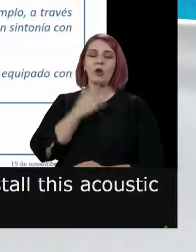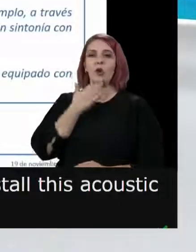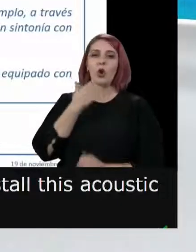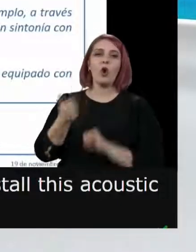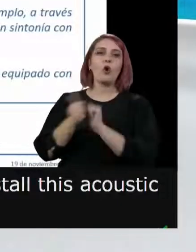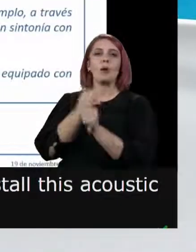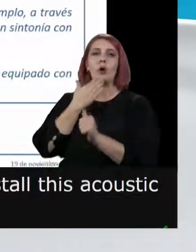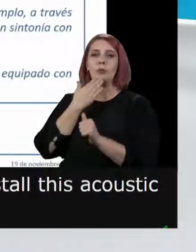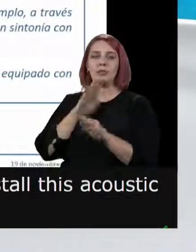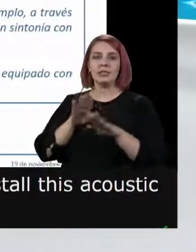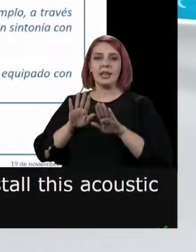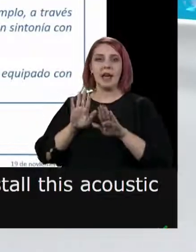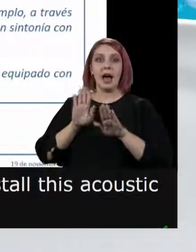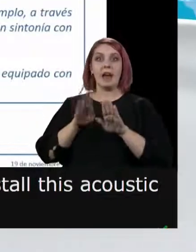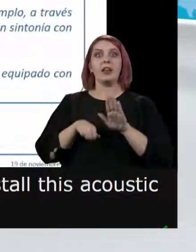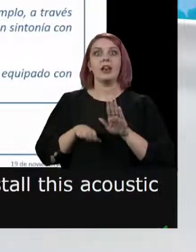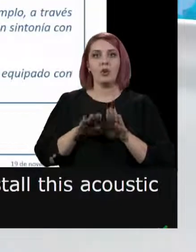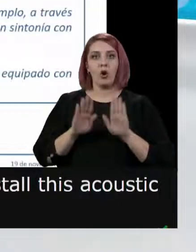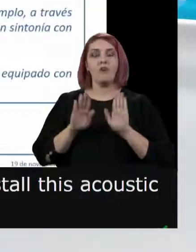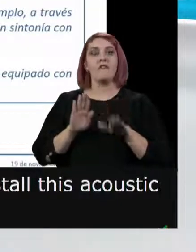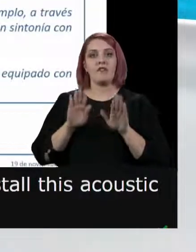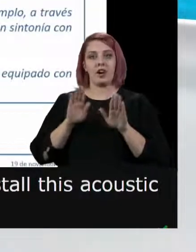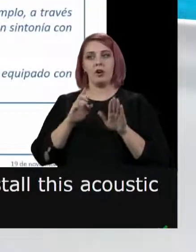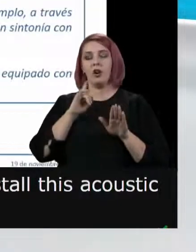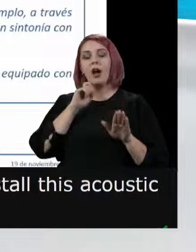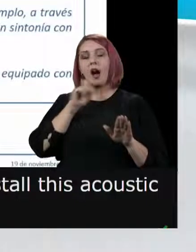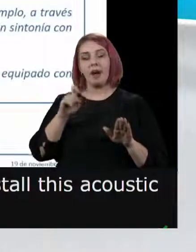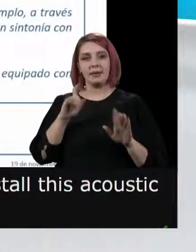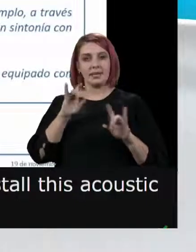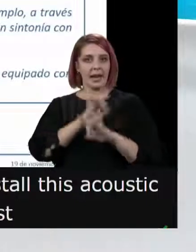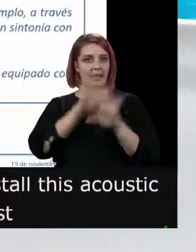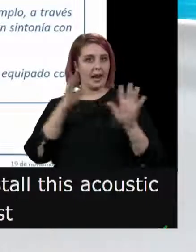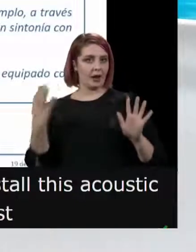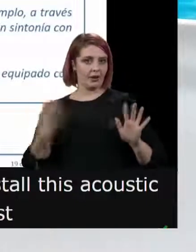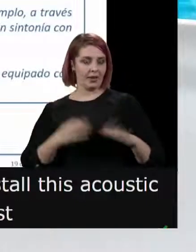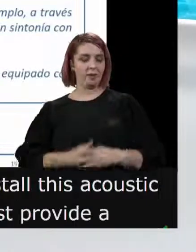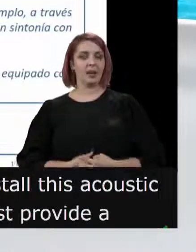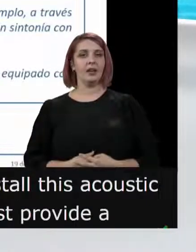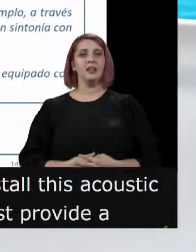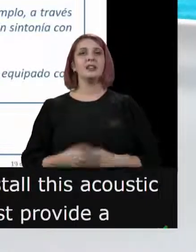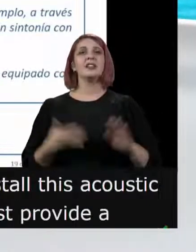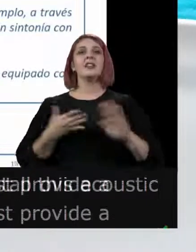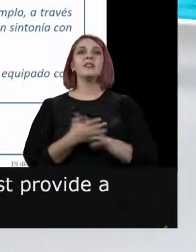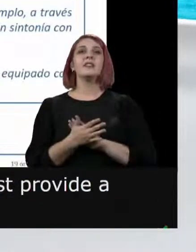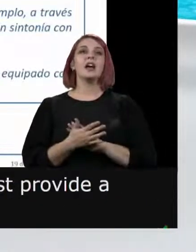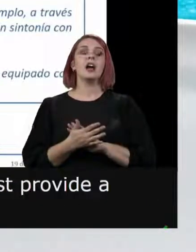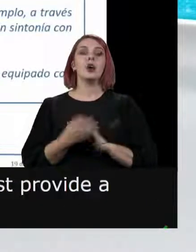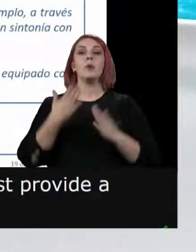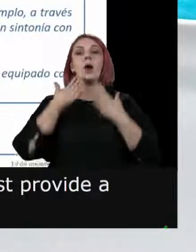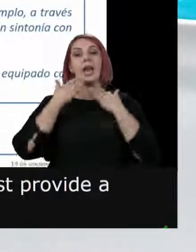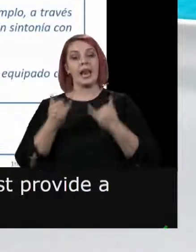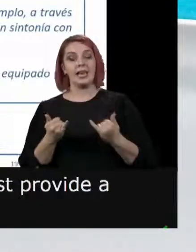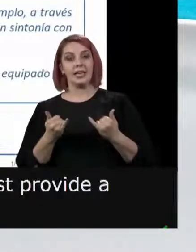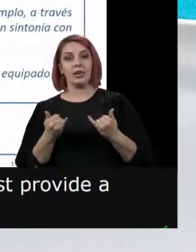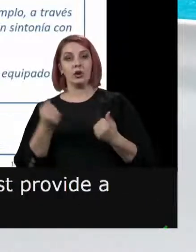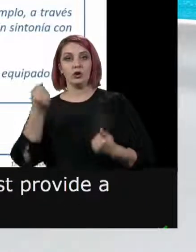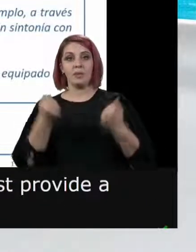It must provide a similar sound to when cars speed or decrease their